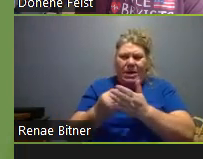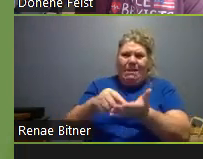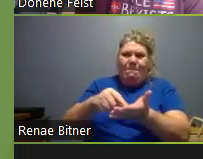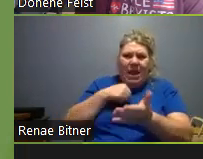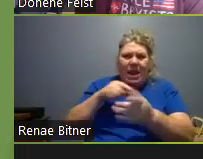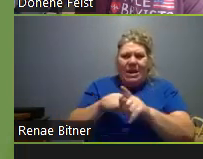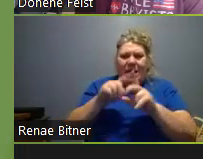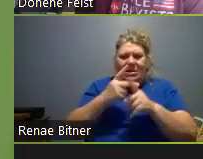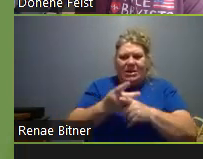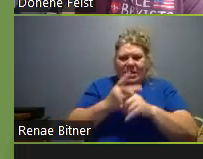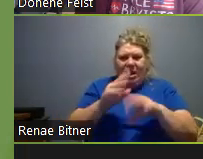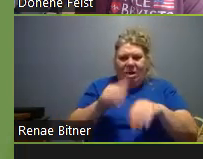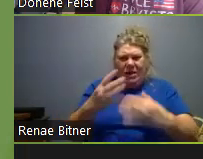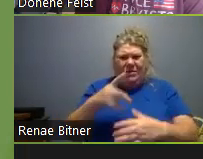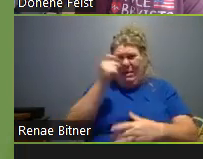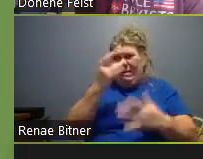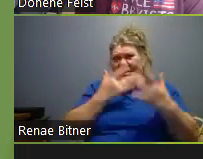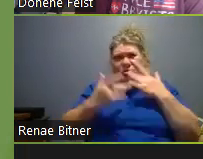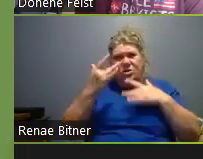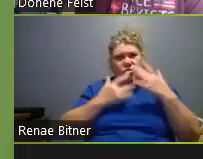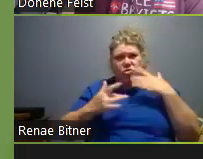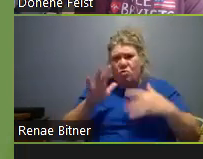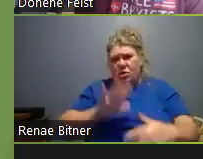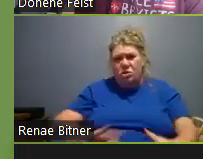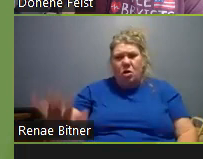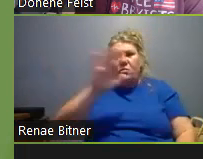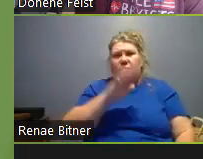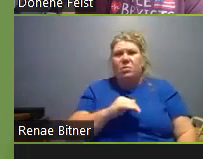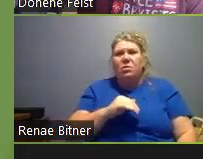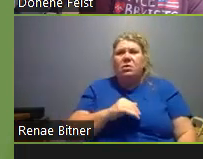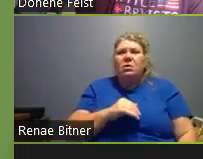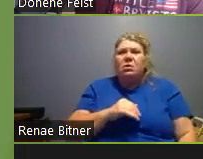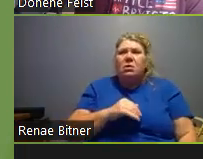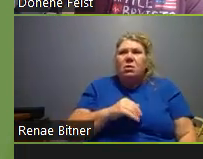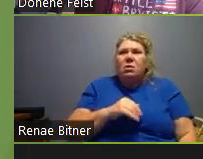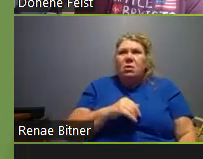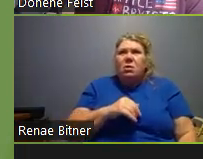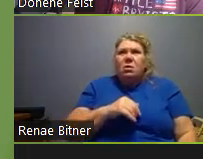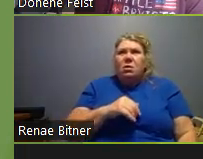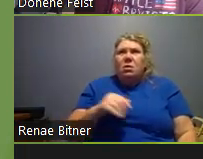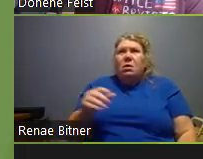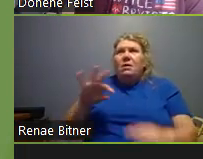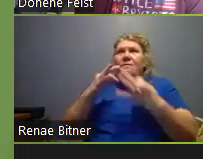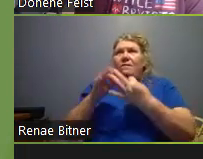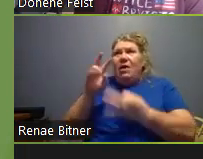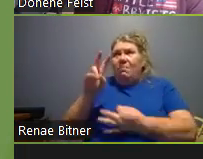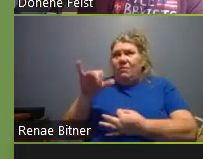right now, and because there's such a shortage everywhere. So the other thing that Family Voices is